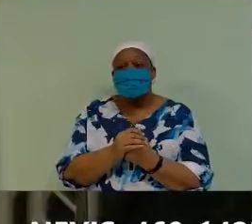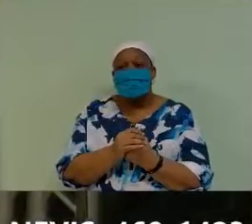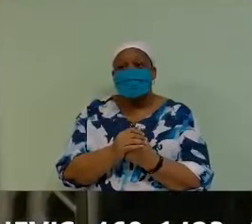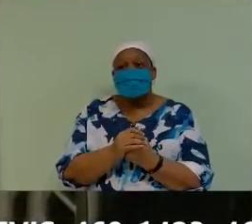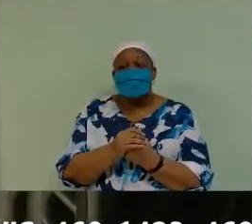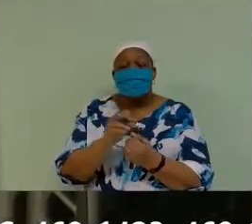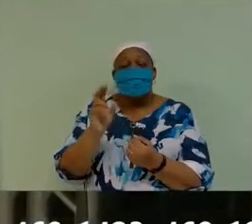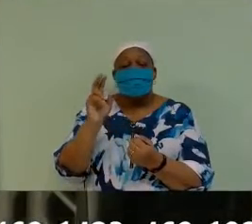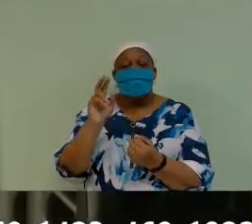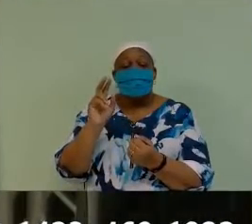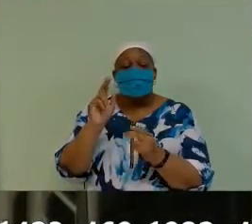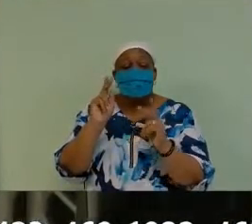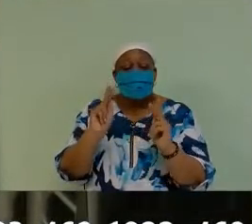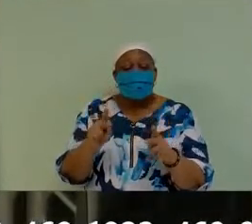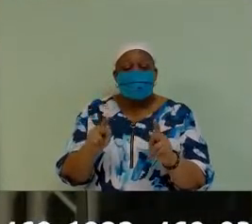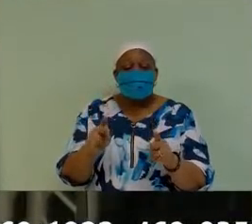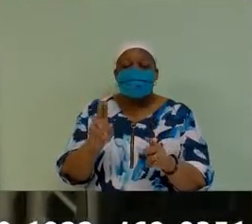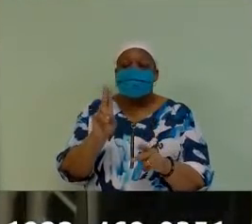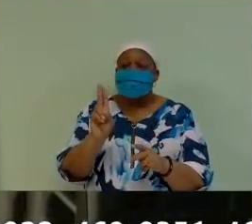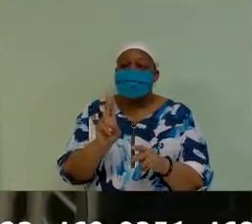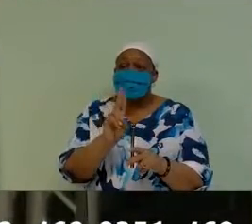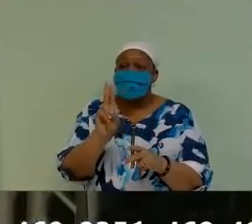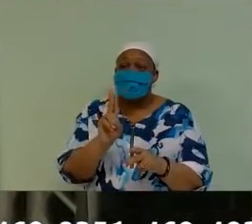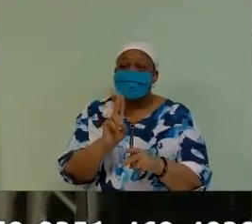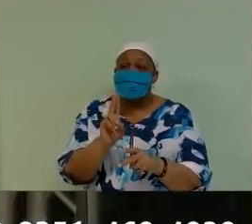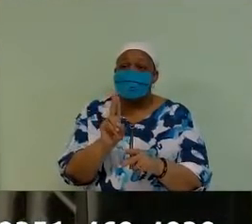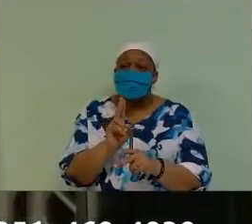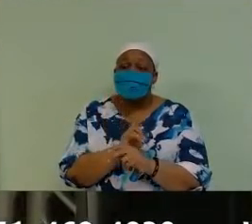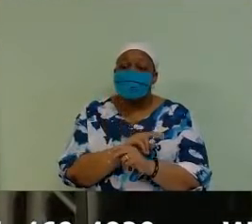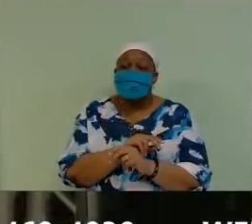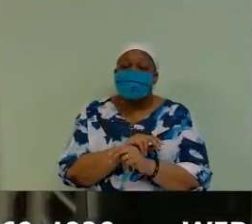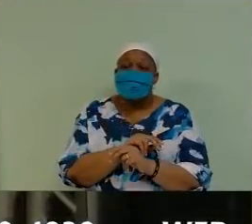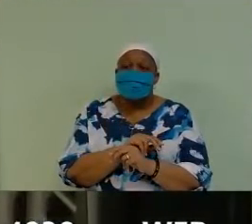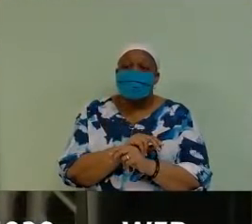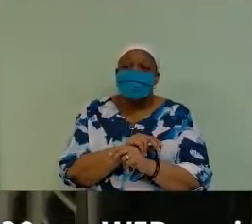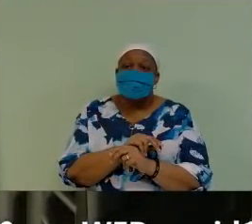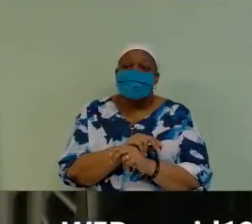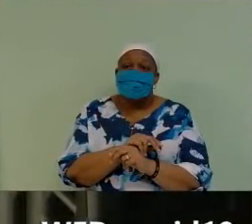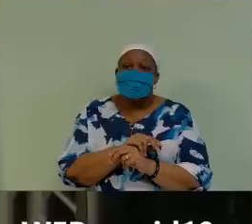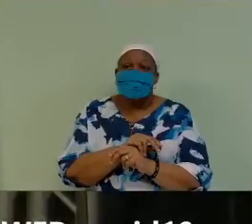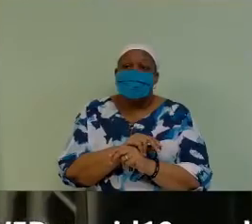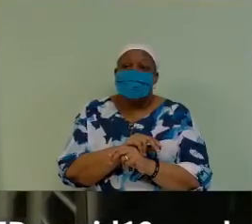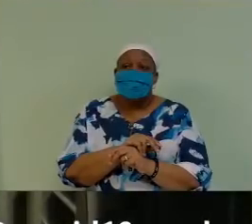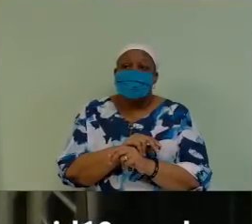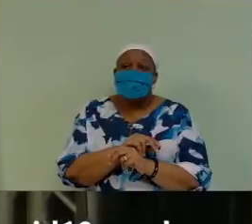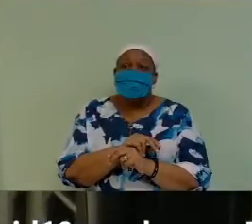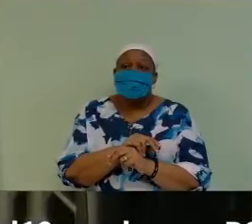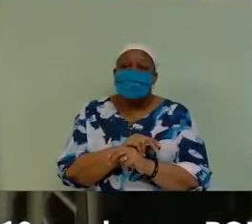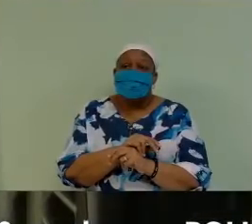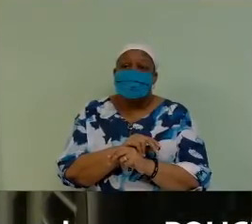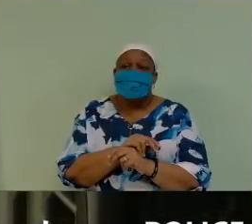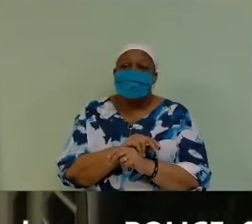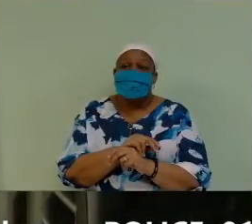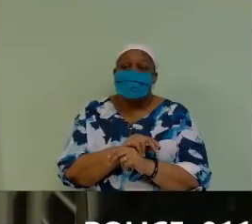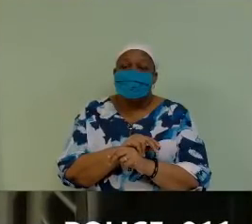the general public, they have provided guidance on the use of masks